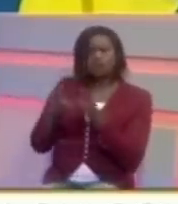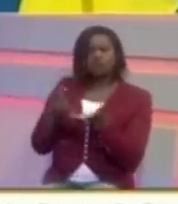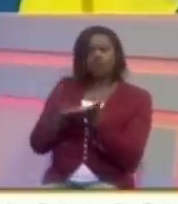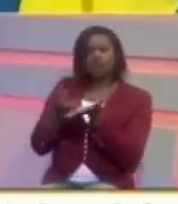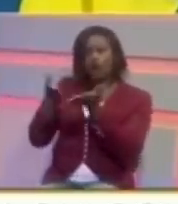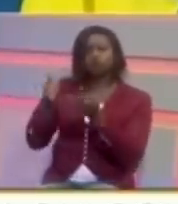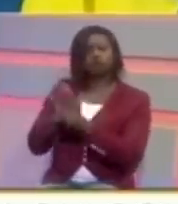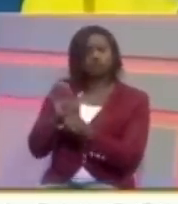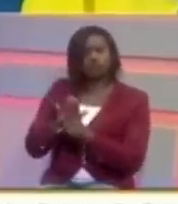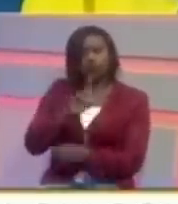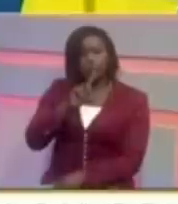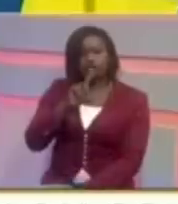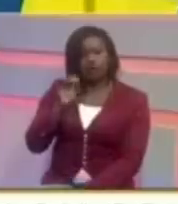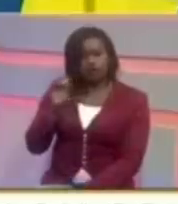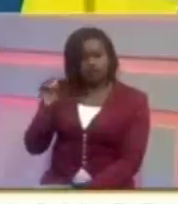You go to,